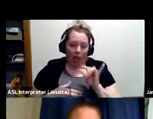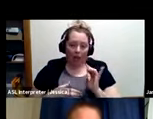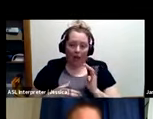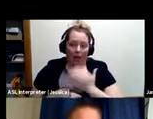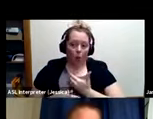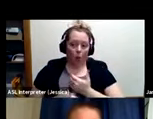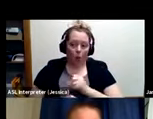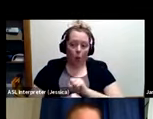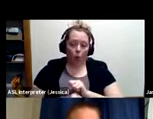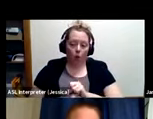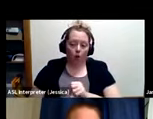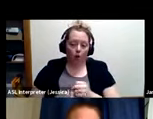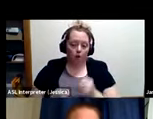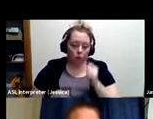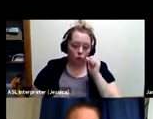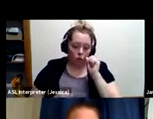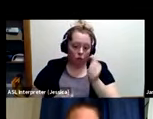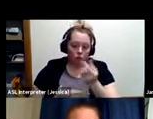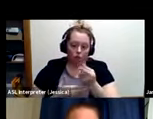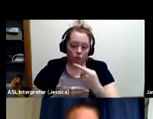tomorrow, a week from now, a year from now.